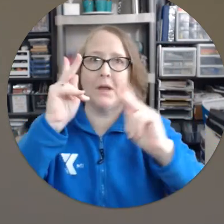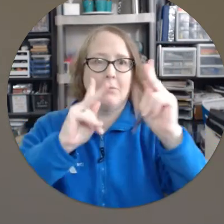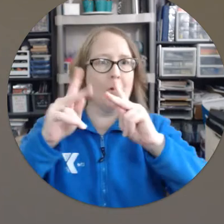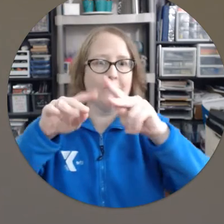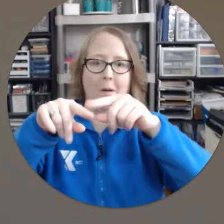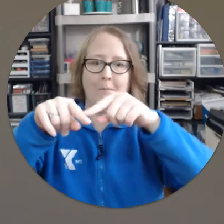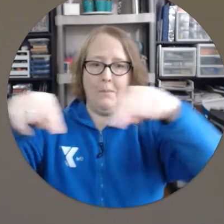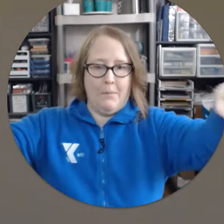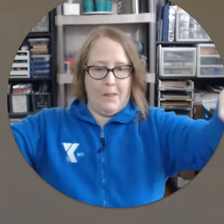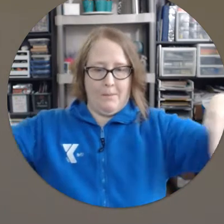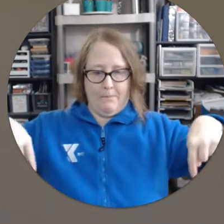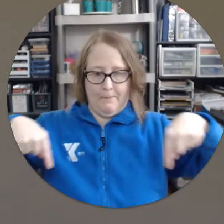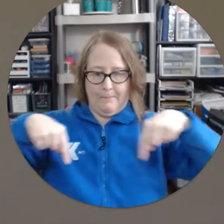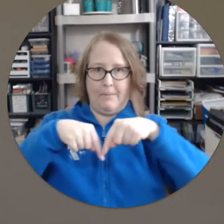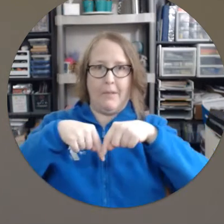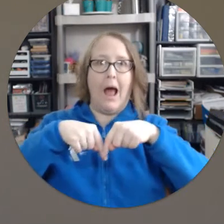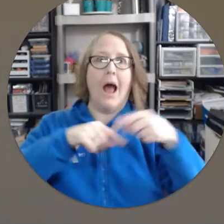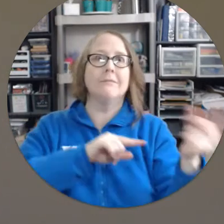came too.